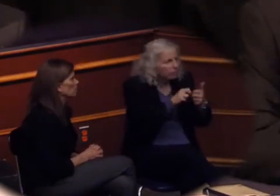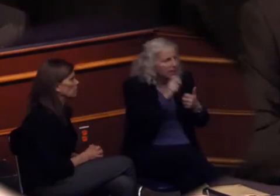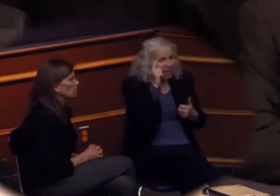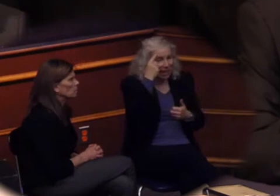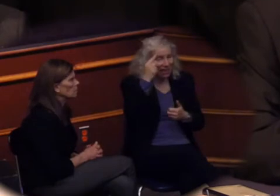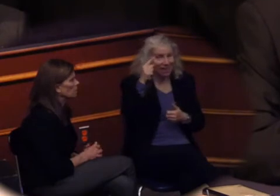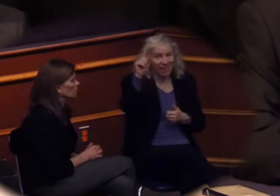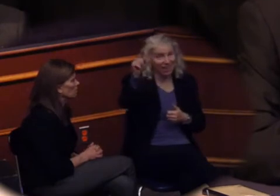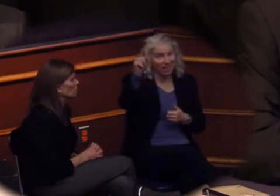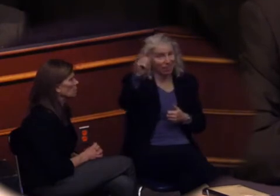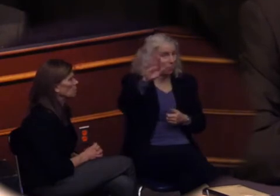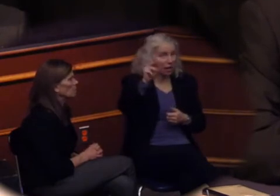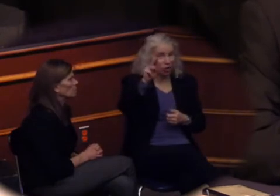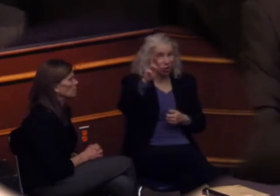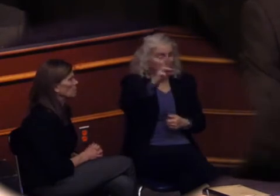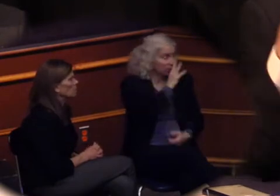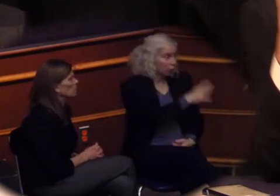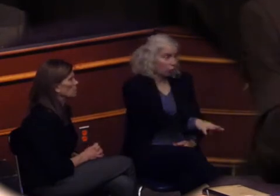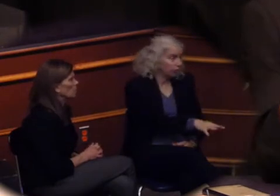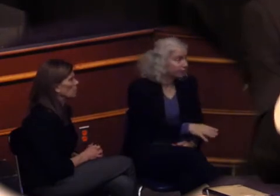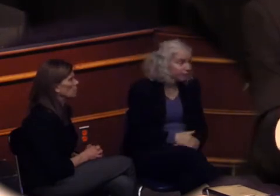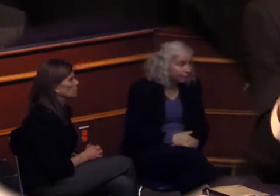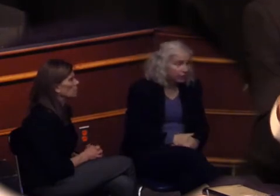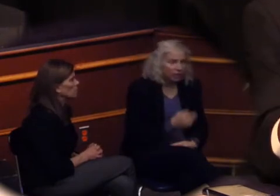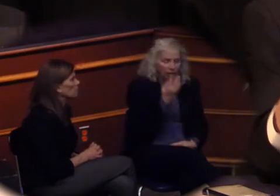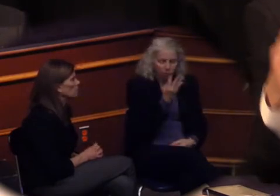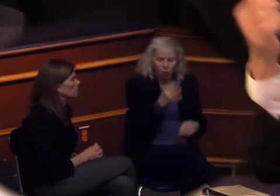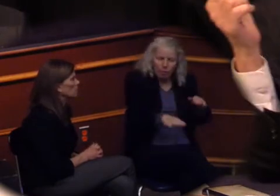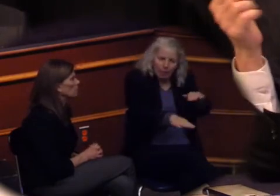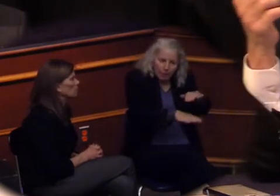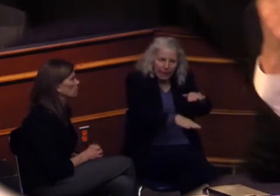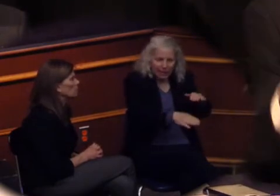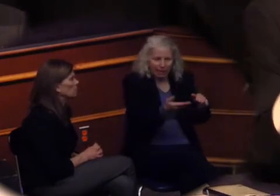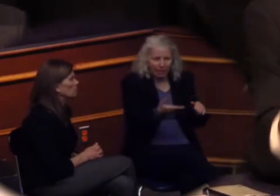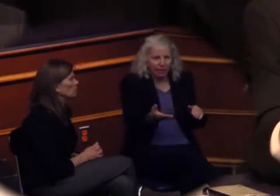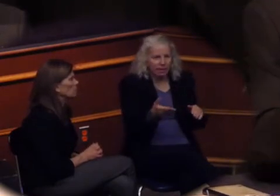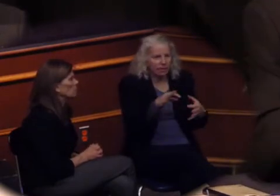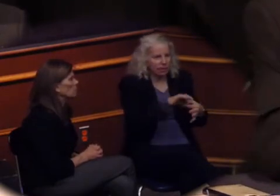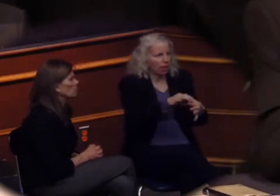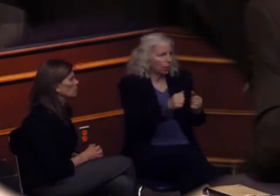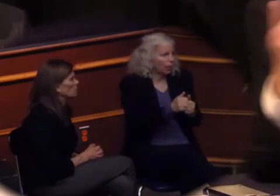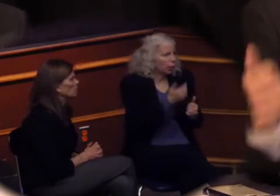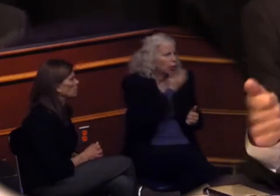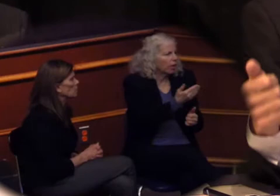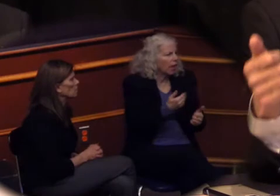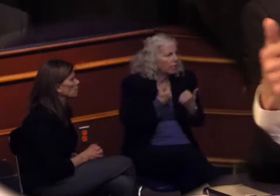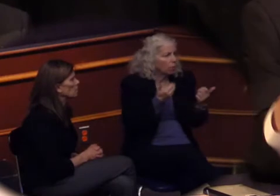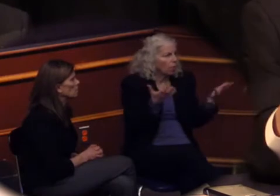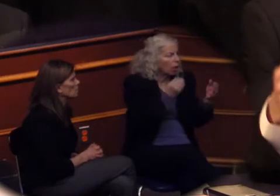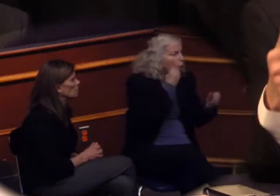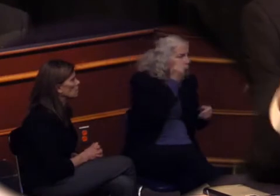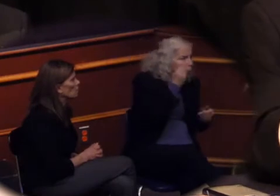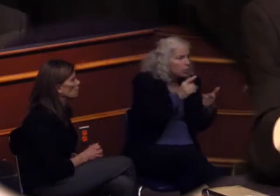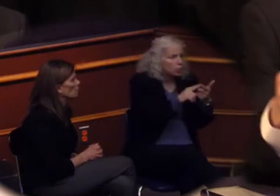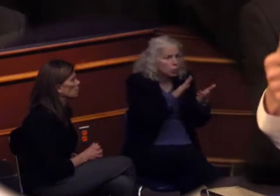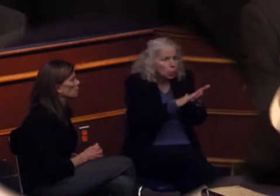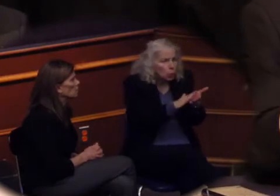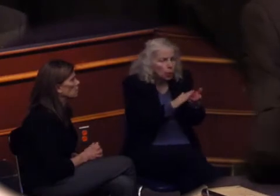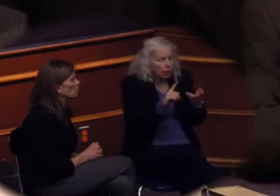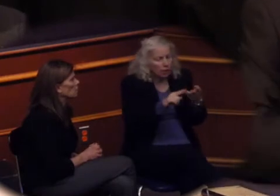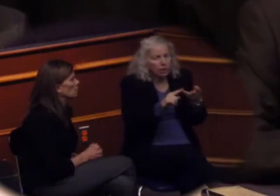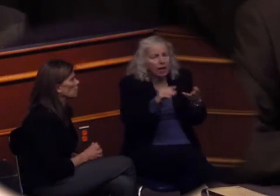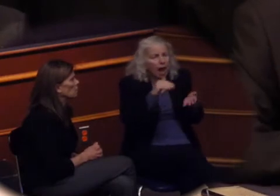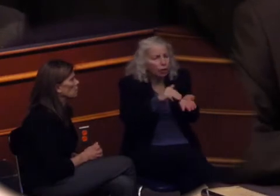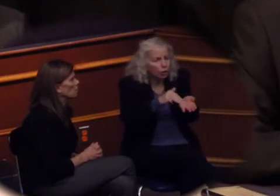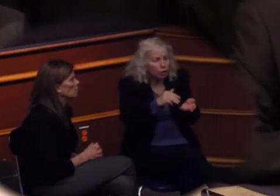governor is ignoring the four basic elements of a decent life, a good home, a good school, a good doctor,